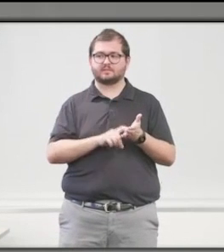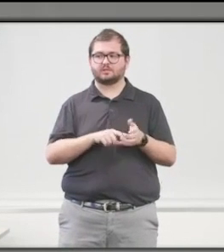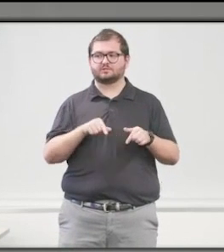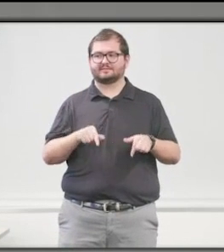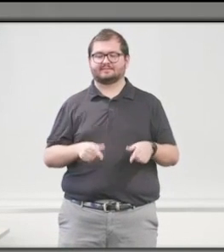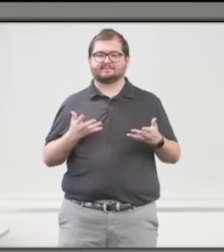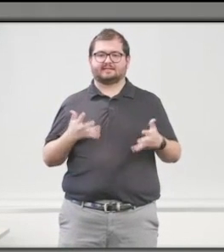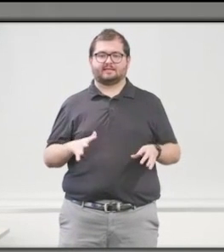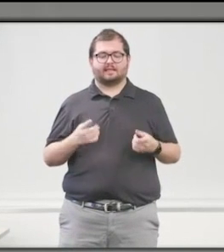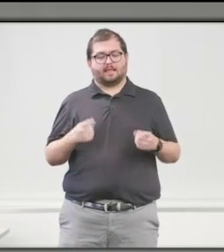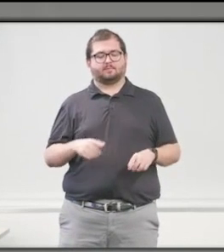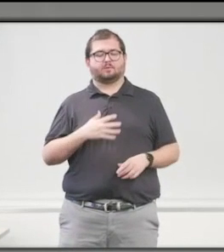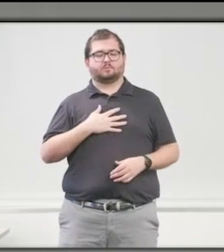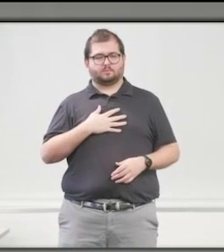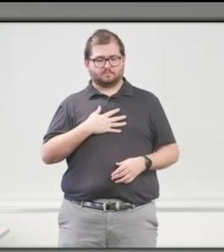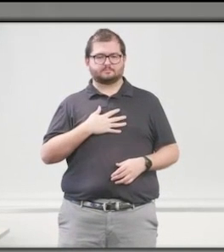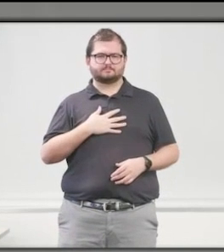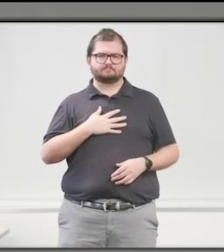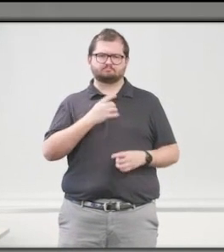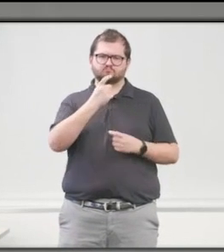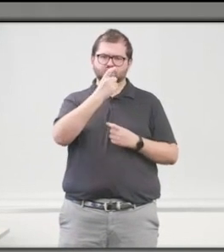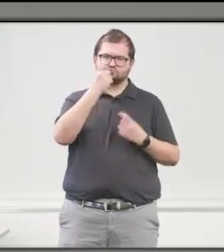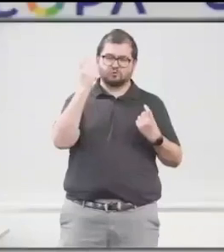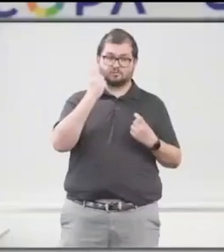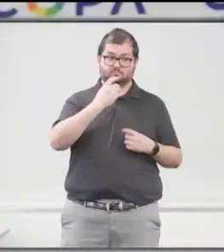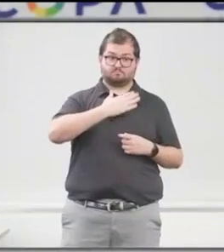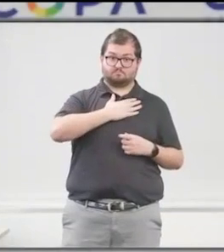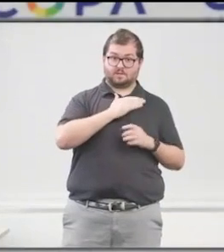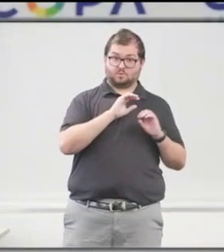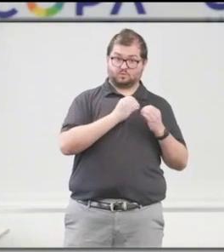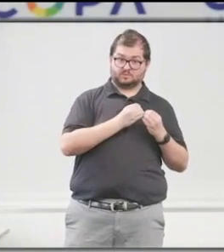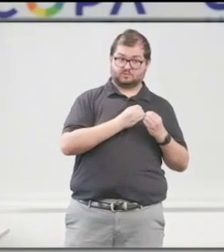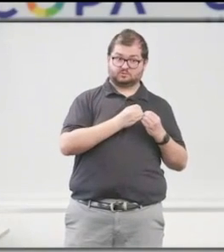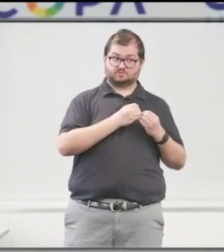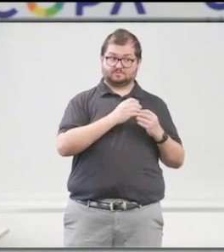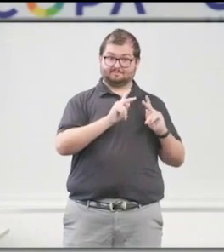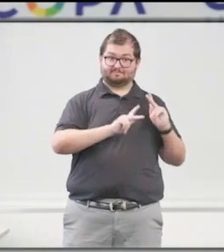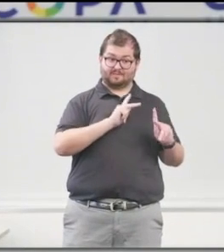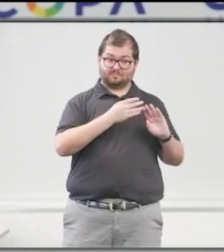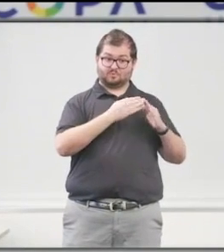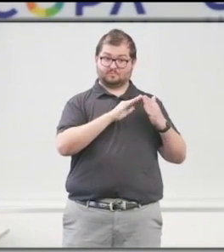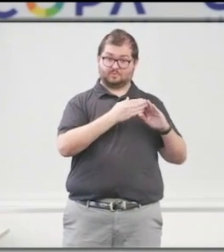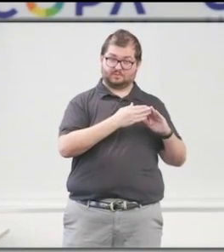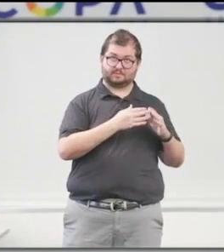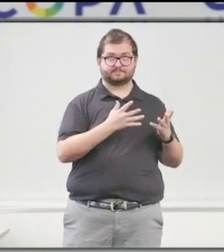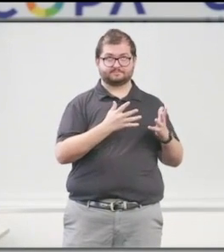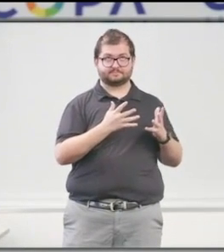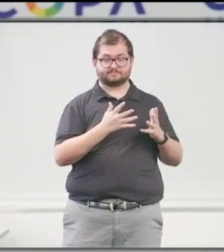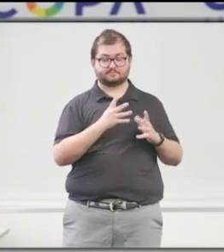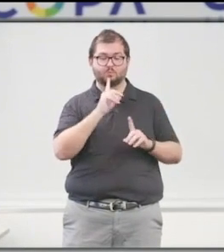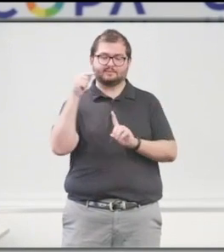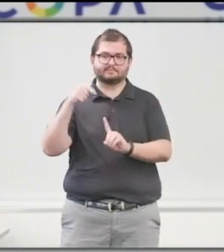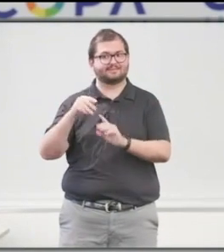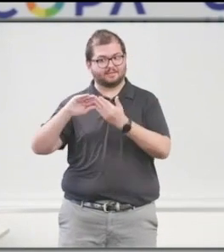a traumatic thing for not only your organization or for those in the community. It is the community